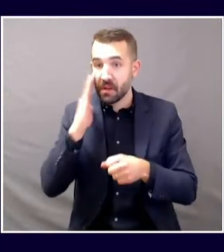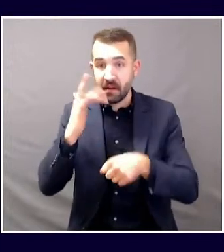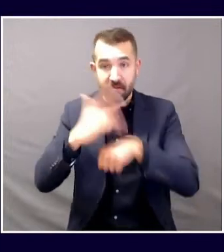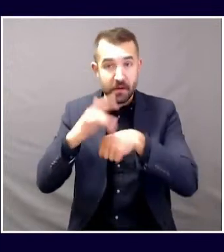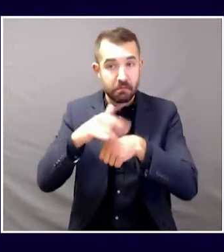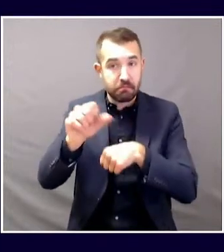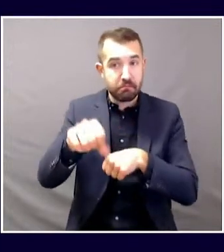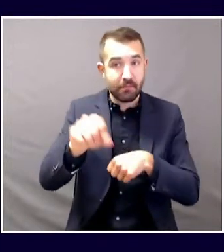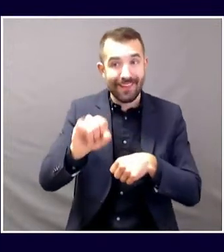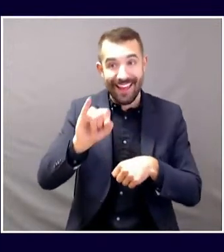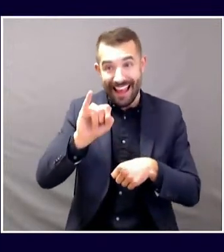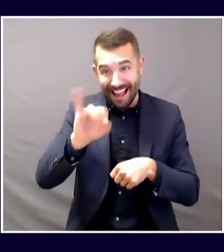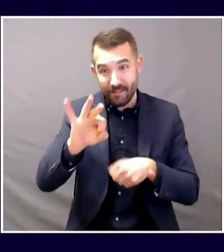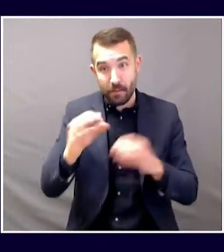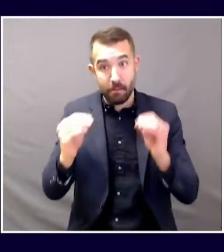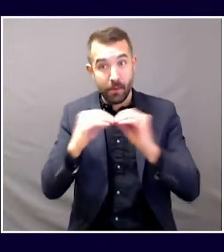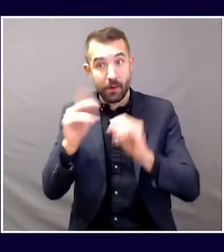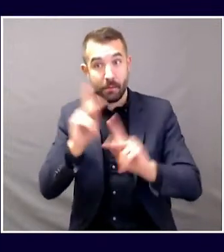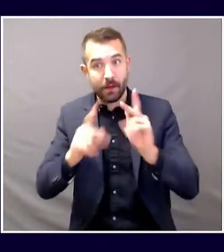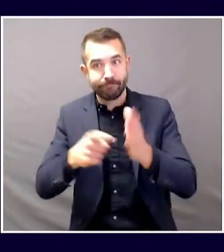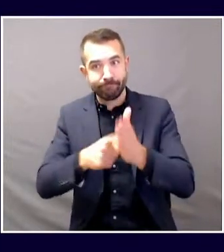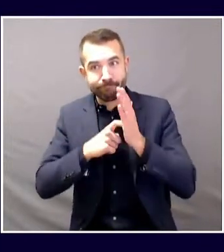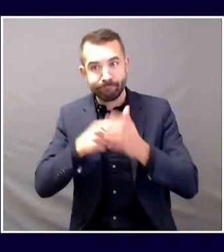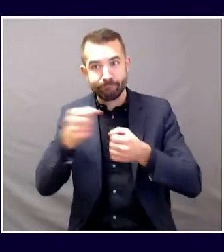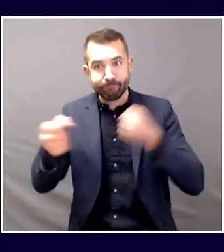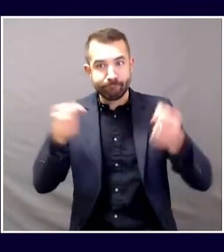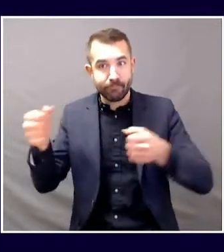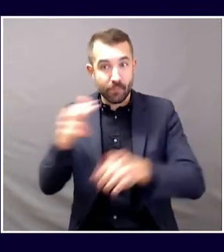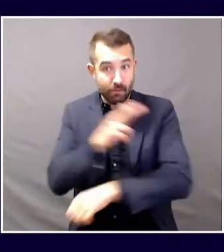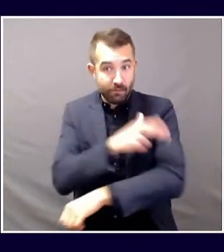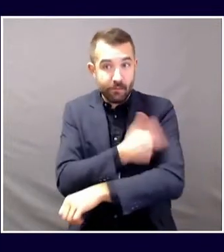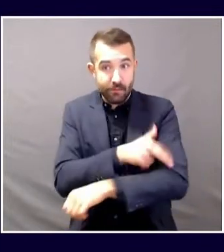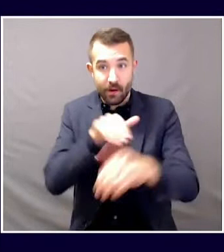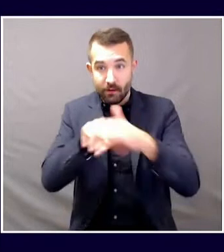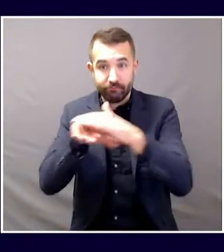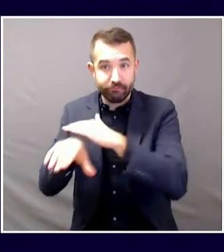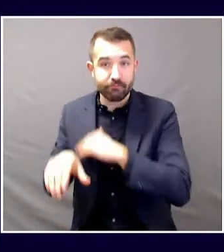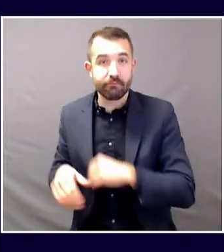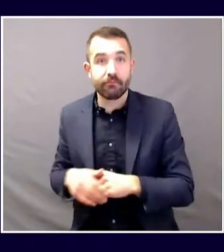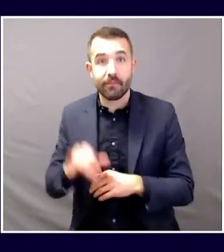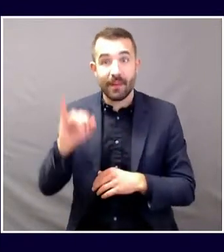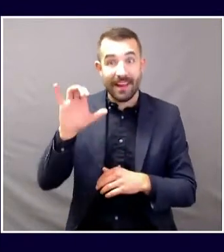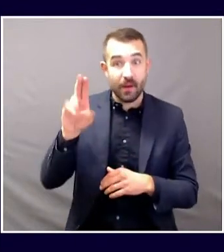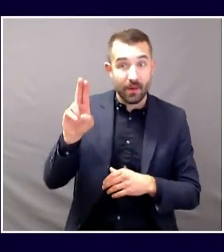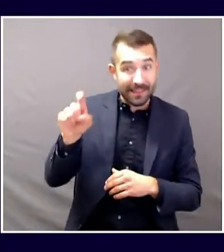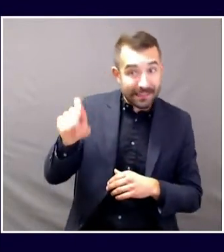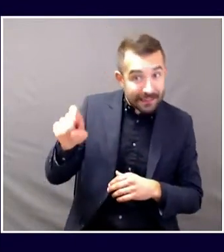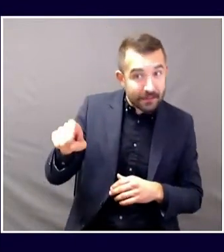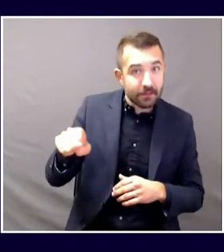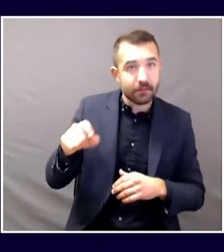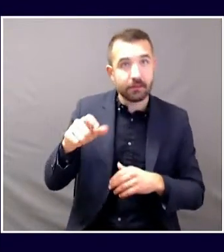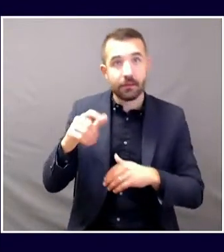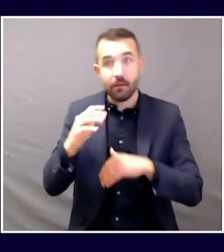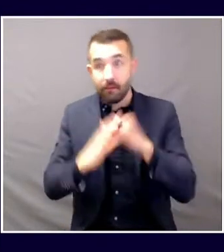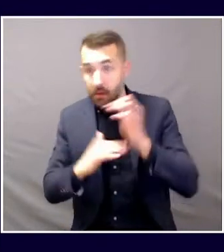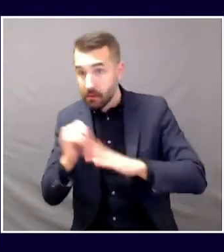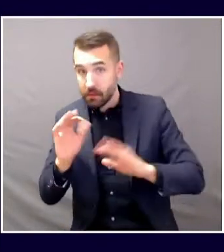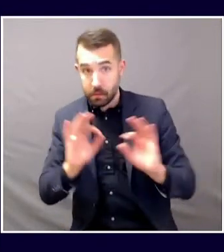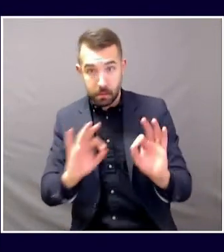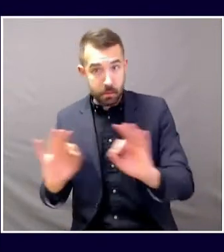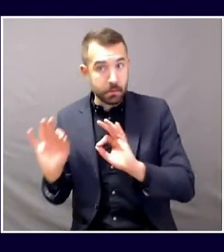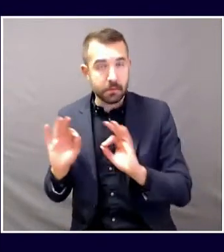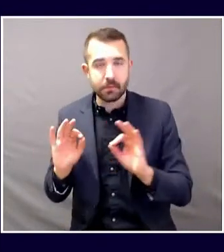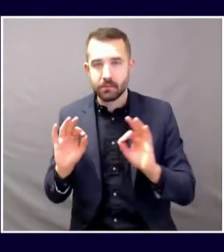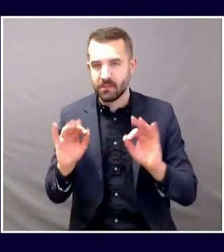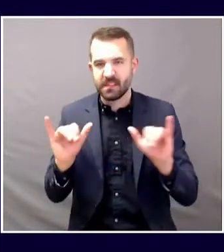additional individuals needed to be hospitalized or placed in intensive care, based on where we are right now, the system can